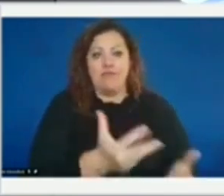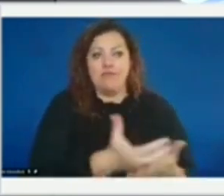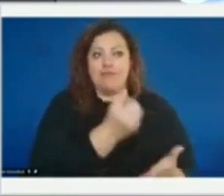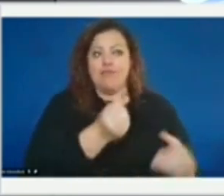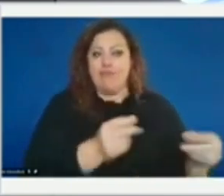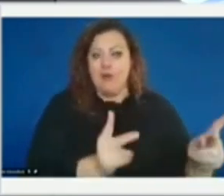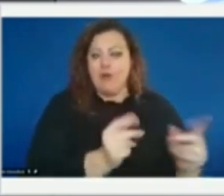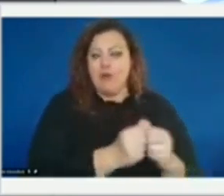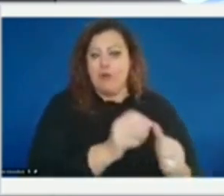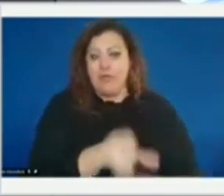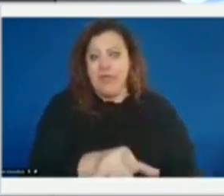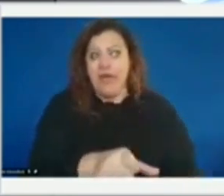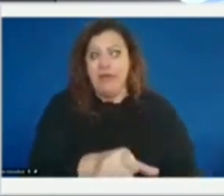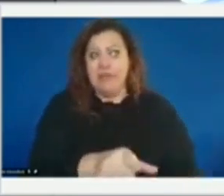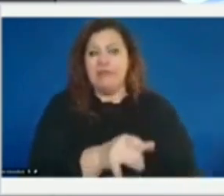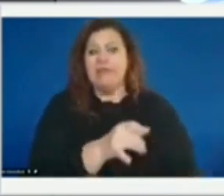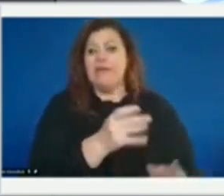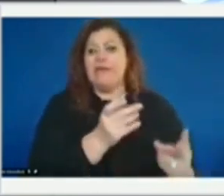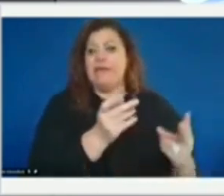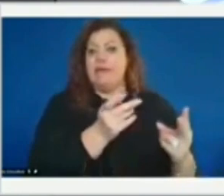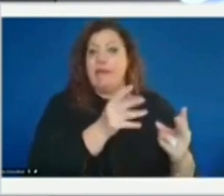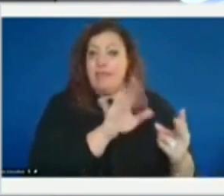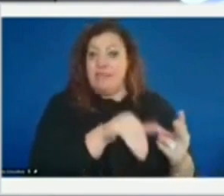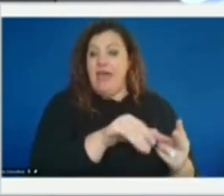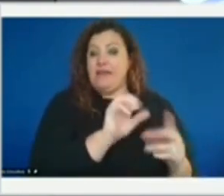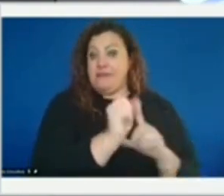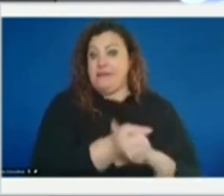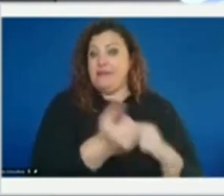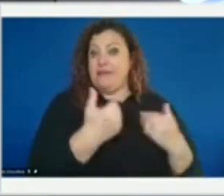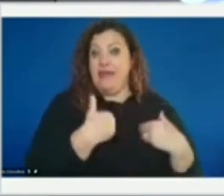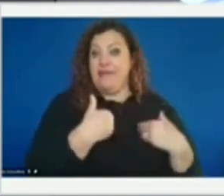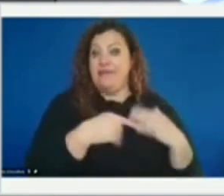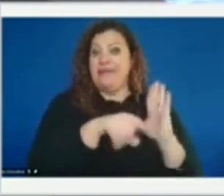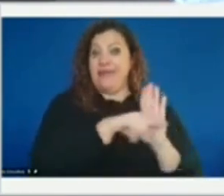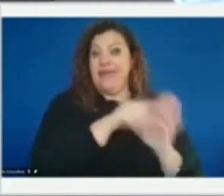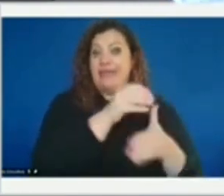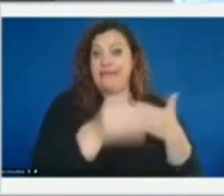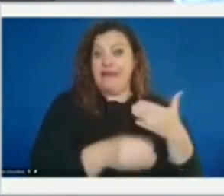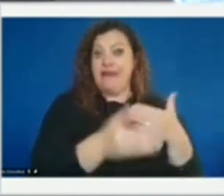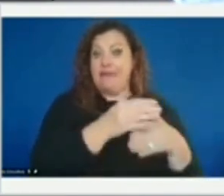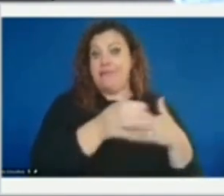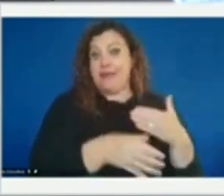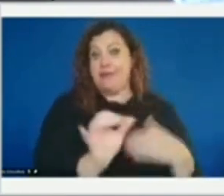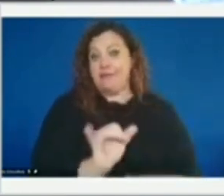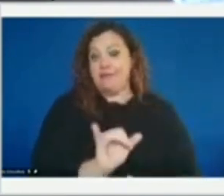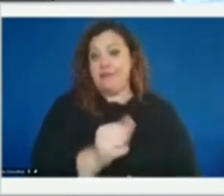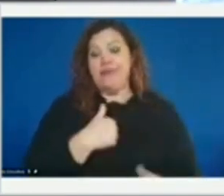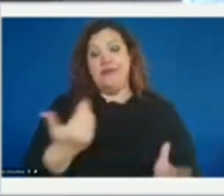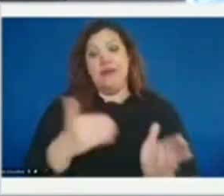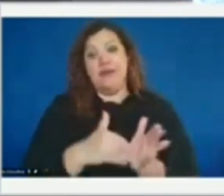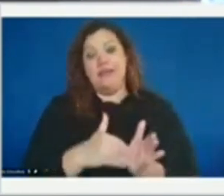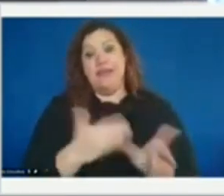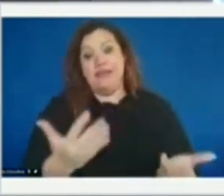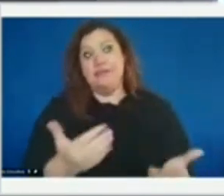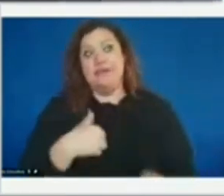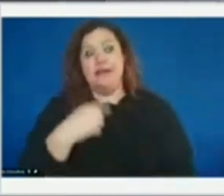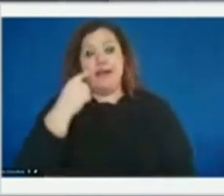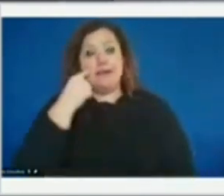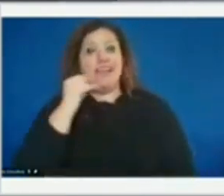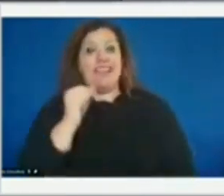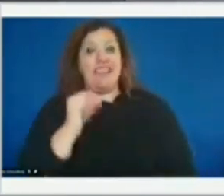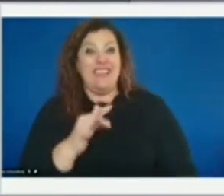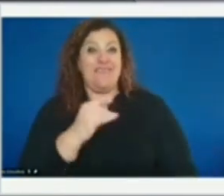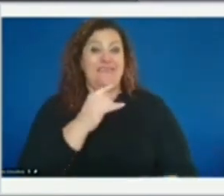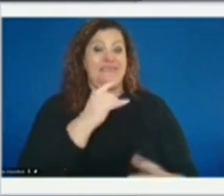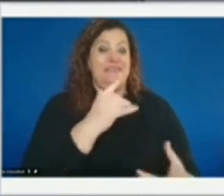that, those, too, have negative outcomes and consequences. And so, again, I think, Hunter, if it bleeds, it leads. And a